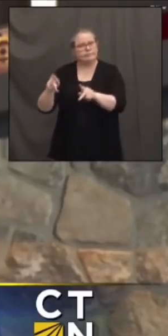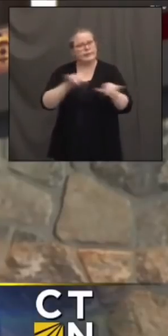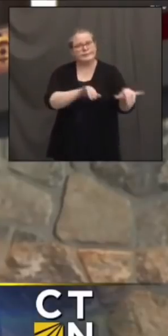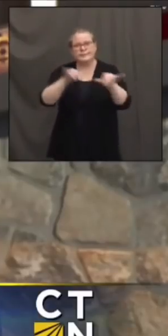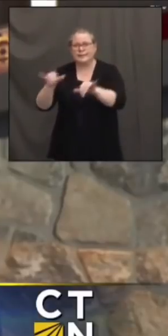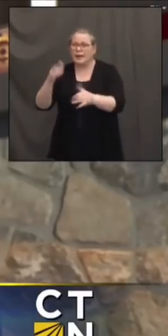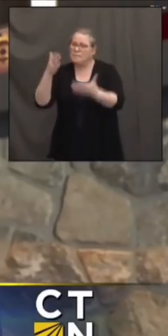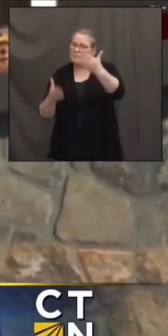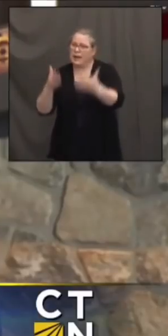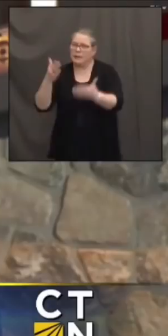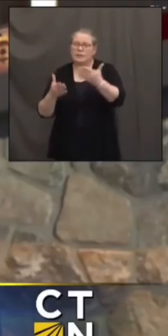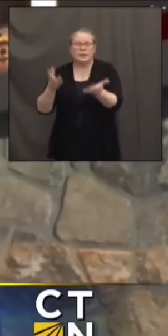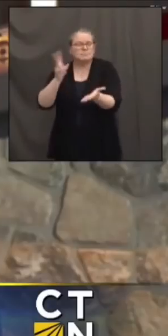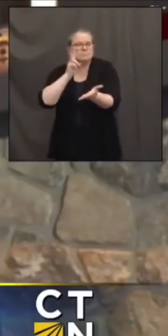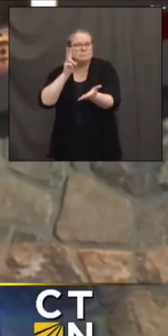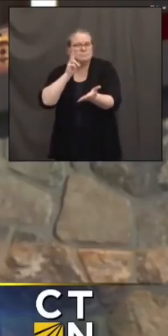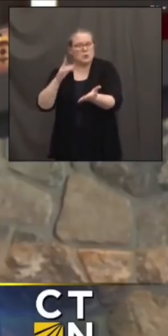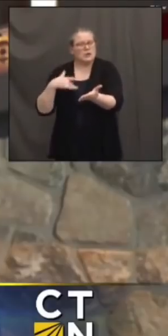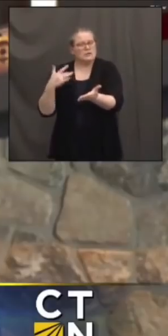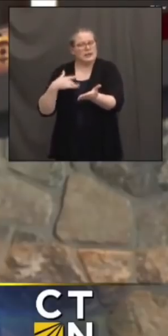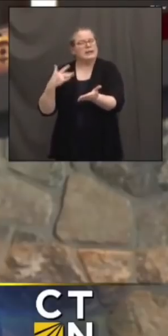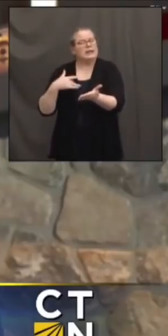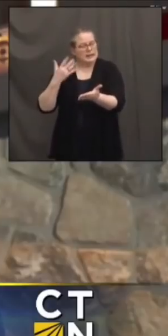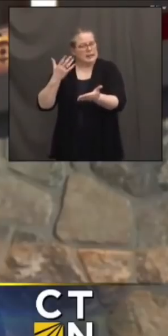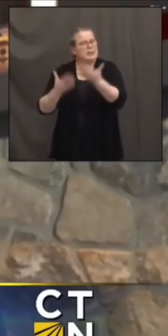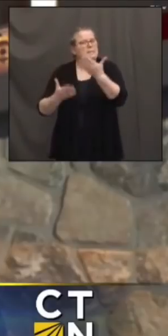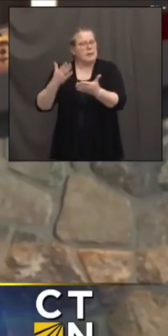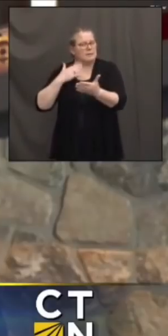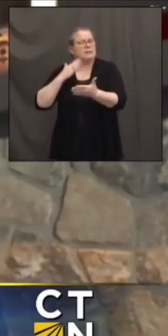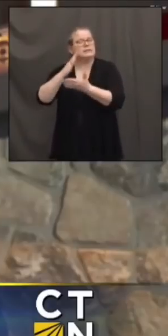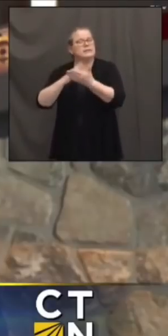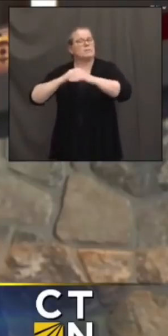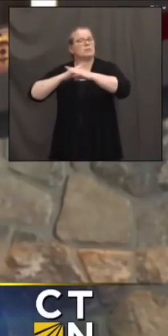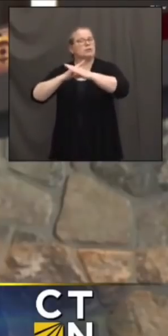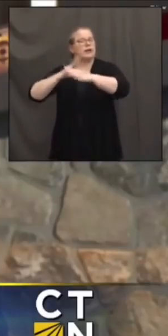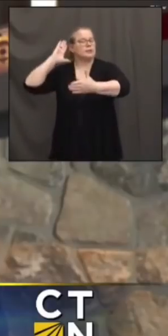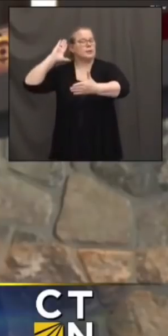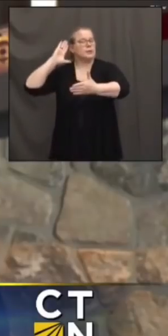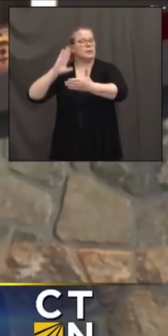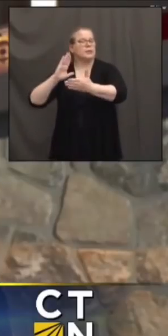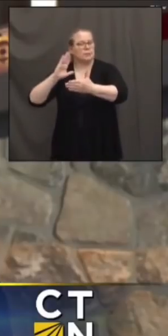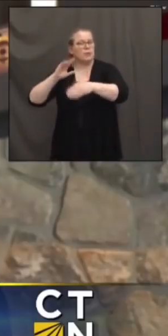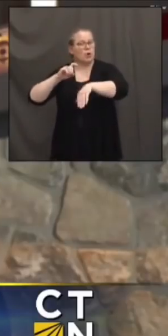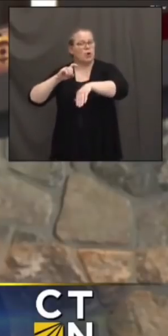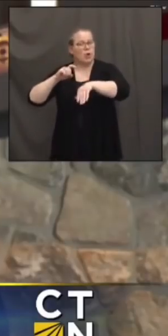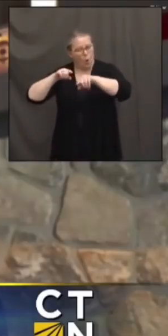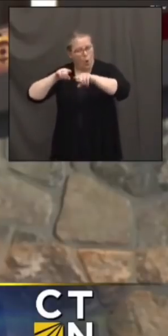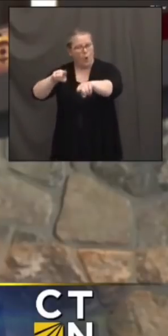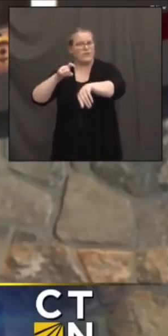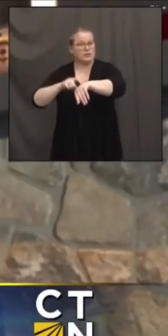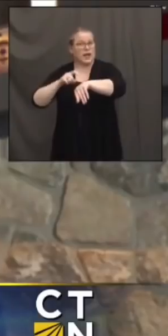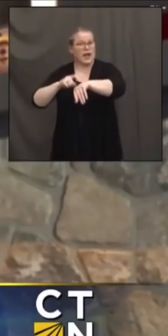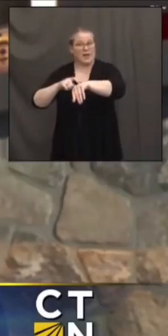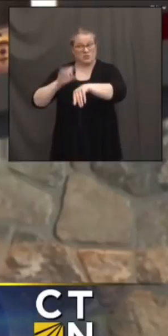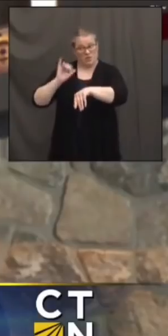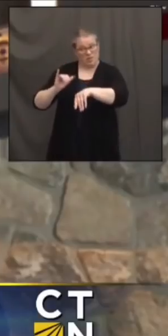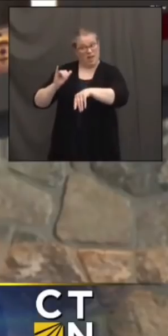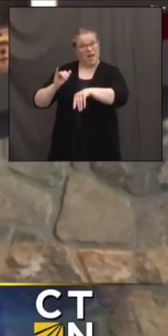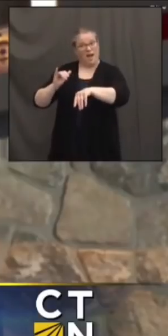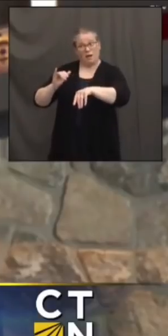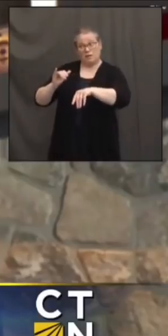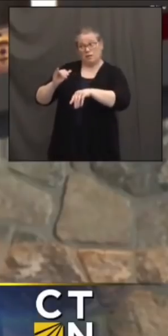there is some decline, not a lot, but there is some decline in the protection over time. You're probably going to want your